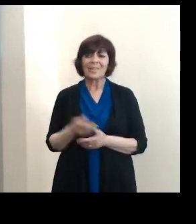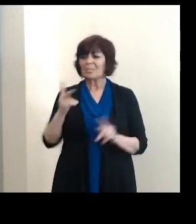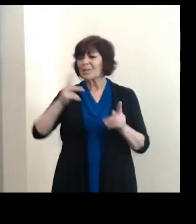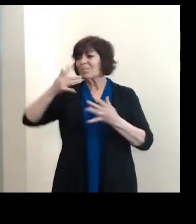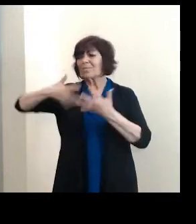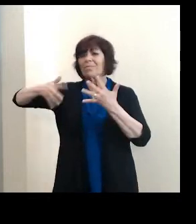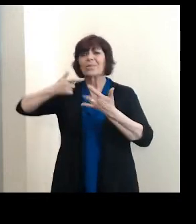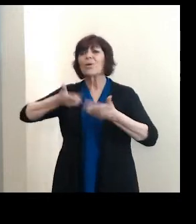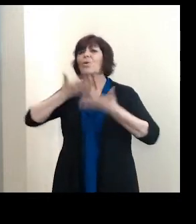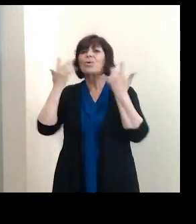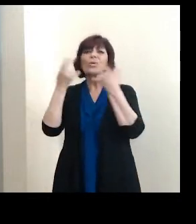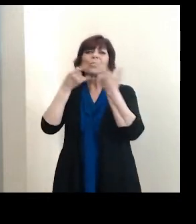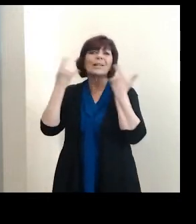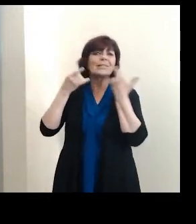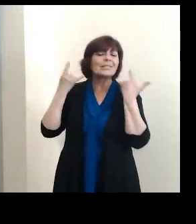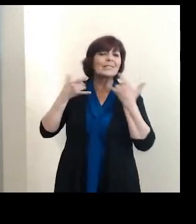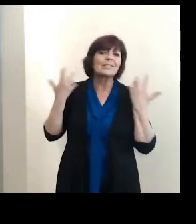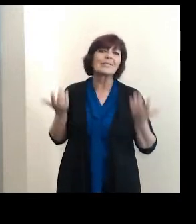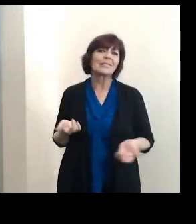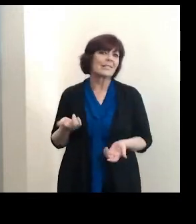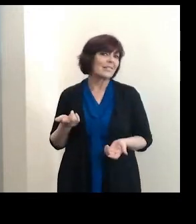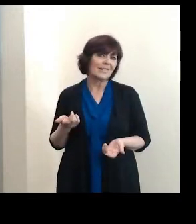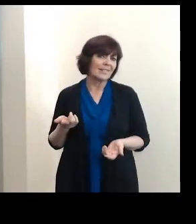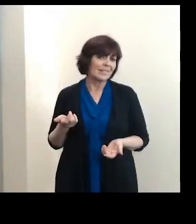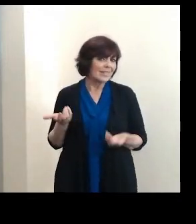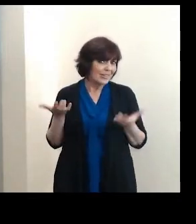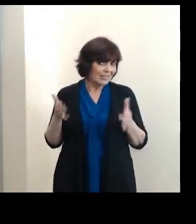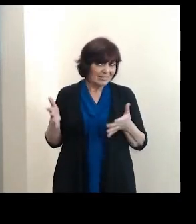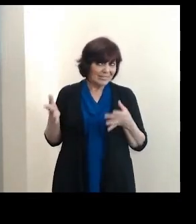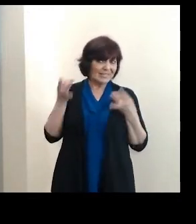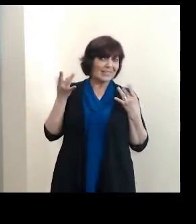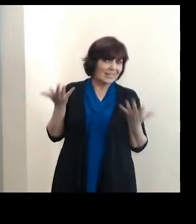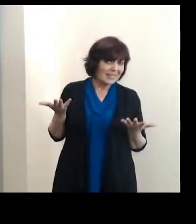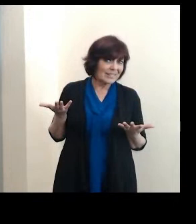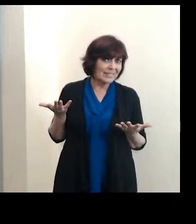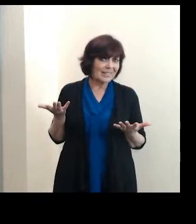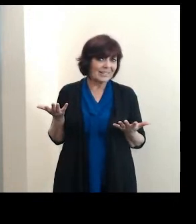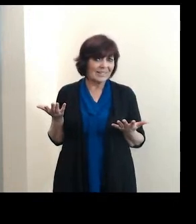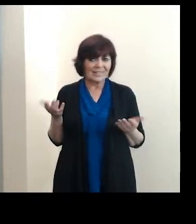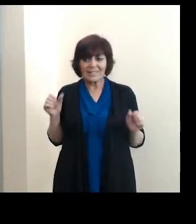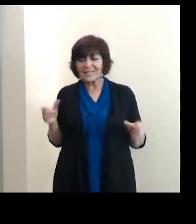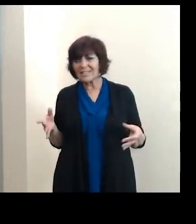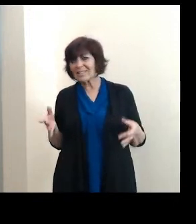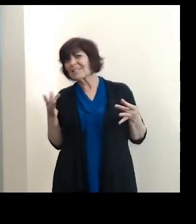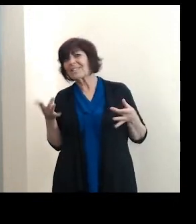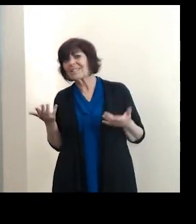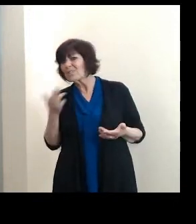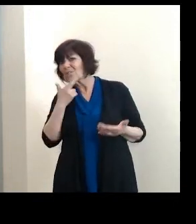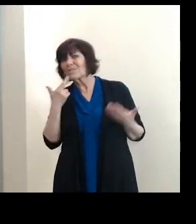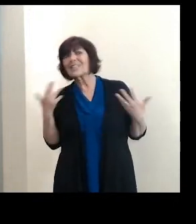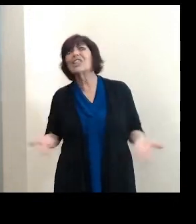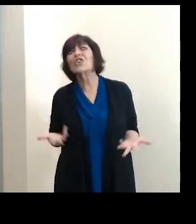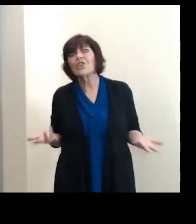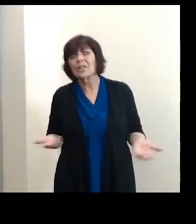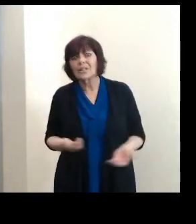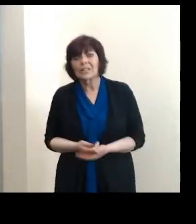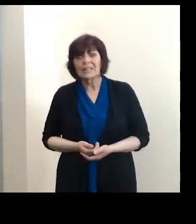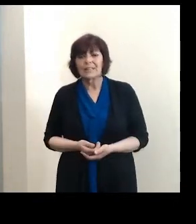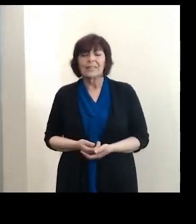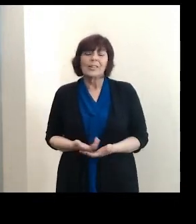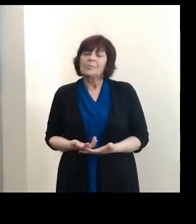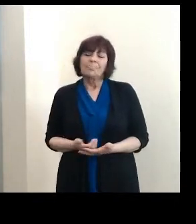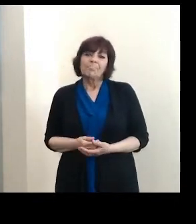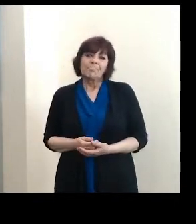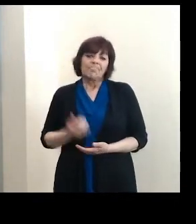have not been following protocols as well as we are, there's a chance of catching it. Heck, there's a chance of catching it in restaurants here, as we've seen.